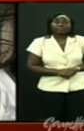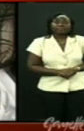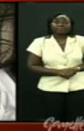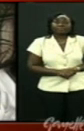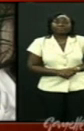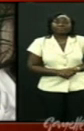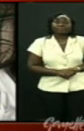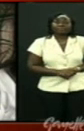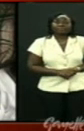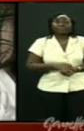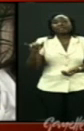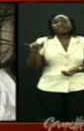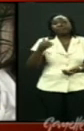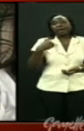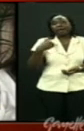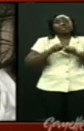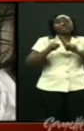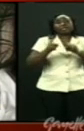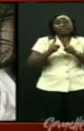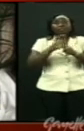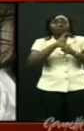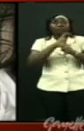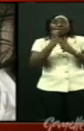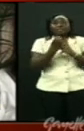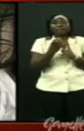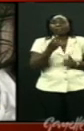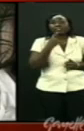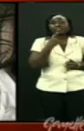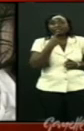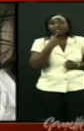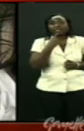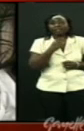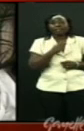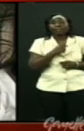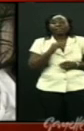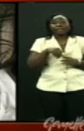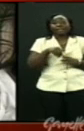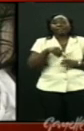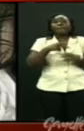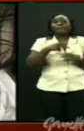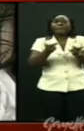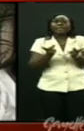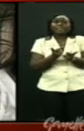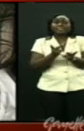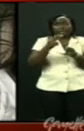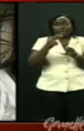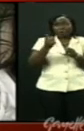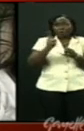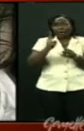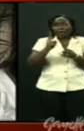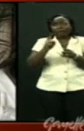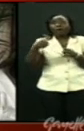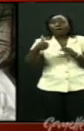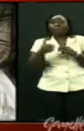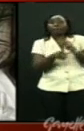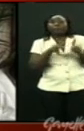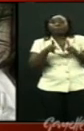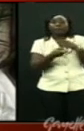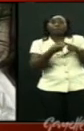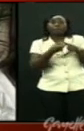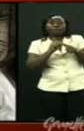thing about the different cultures. Something so simple as having snakes. Guadeloupe, Shani told me that Guadeloupe don't even have snakes. She wanted to go